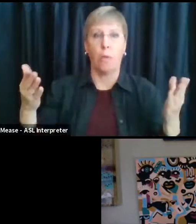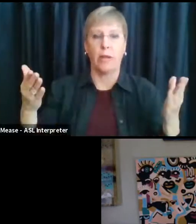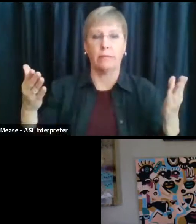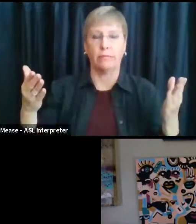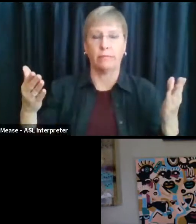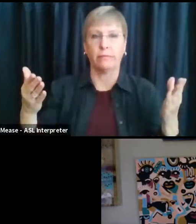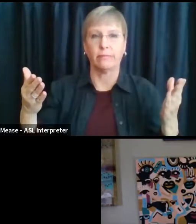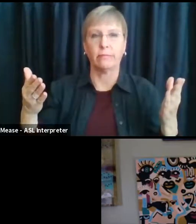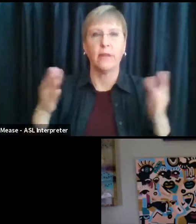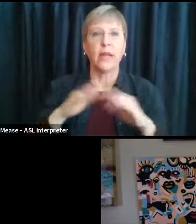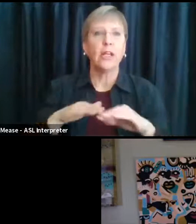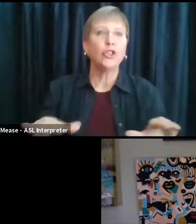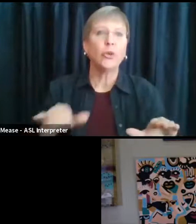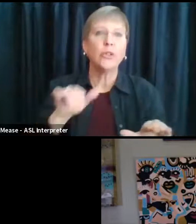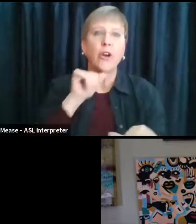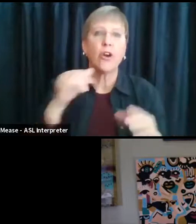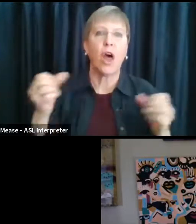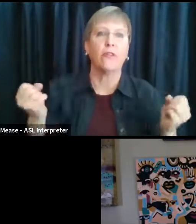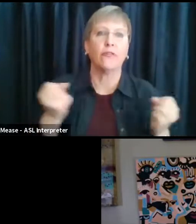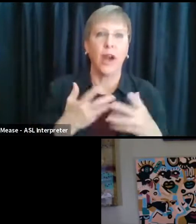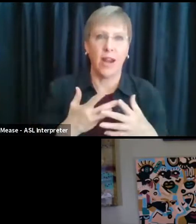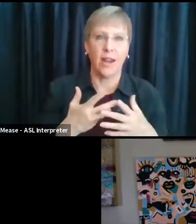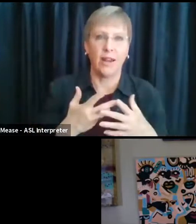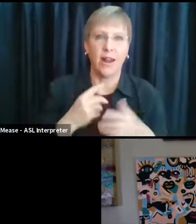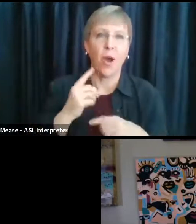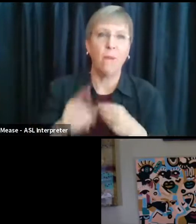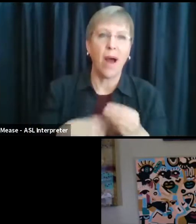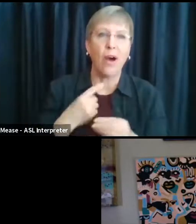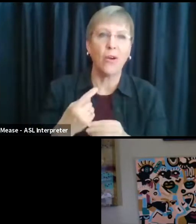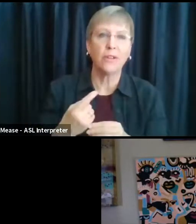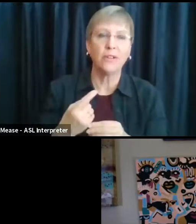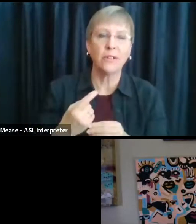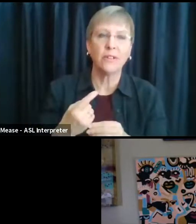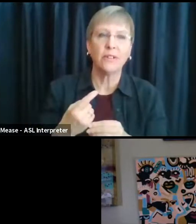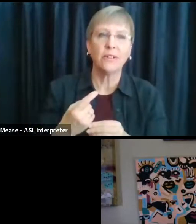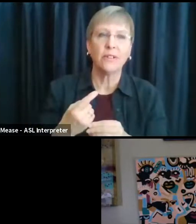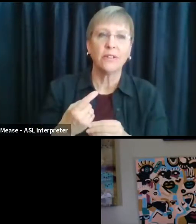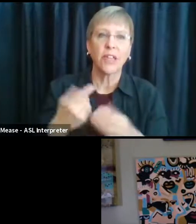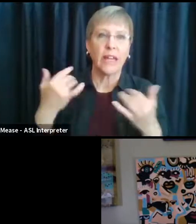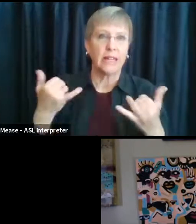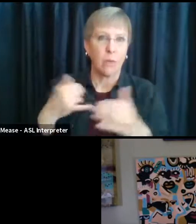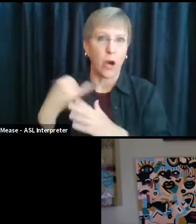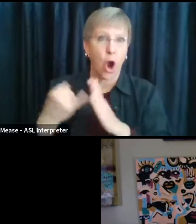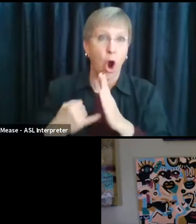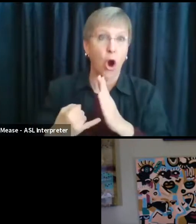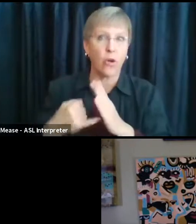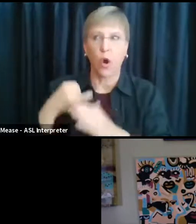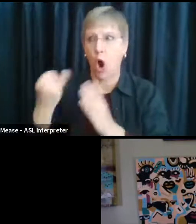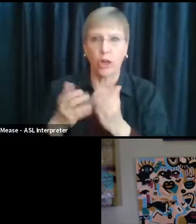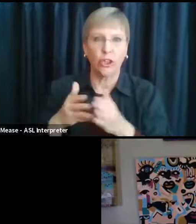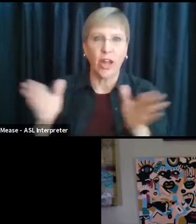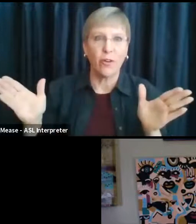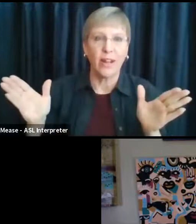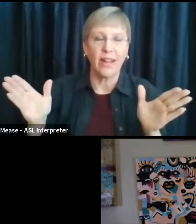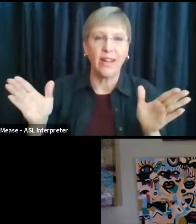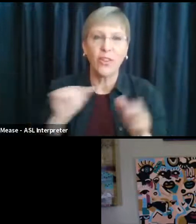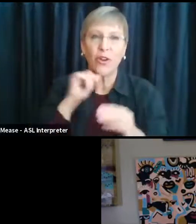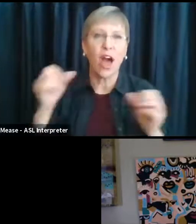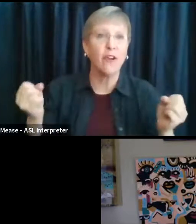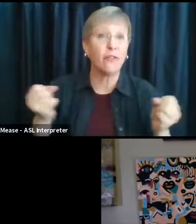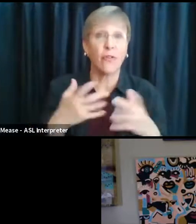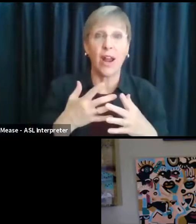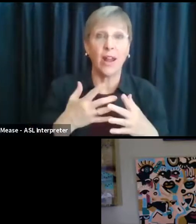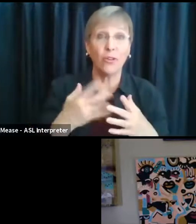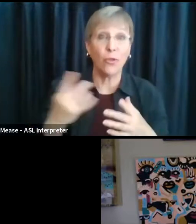mean, they are not frightened about contemporary art, but art in general. They're not frightened